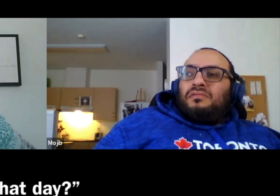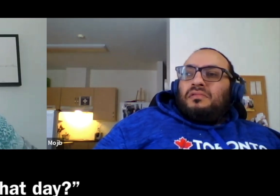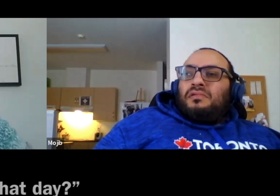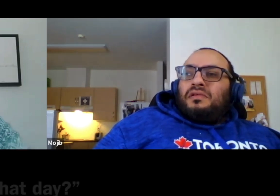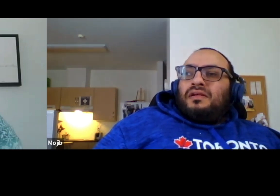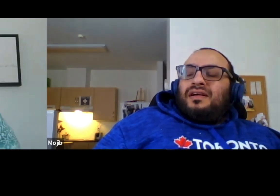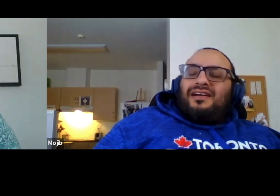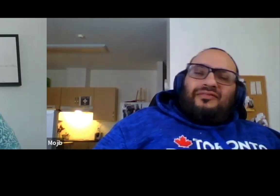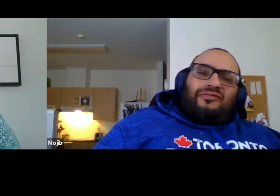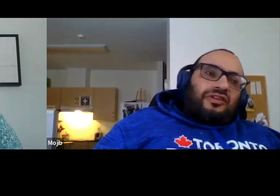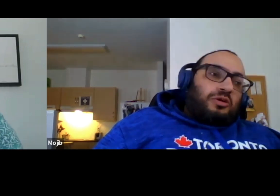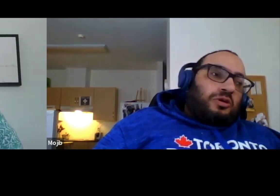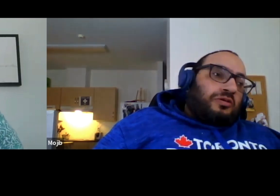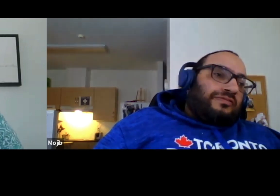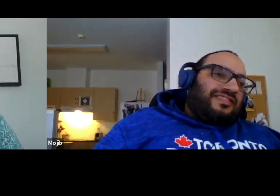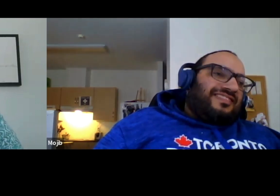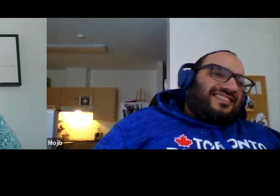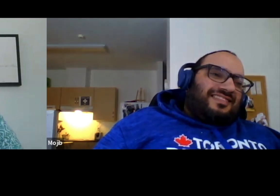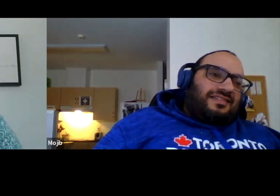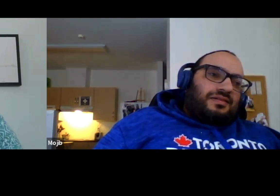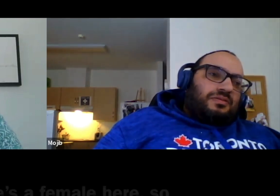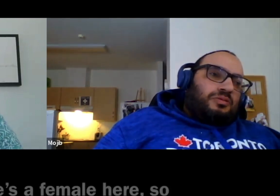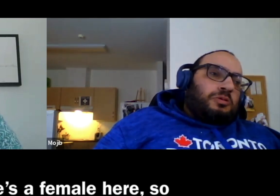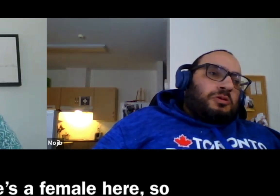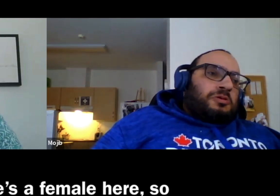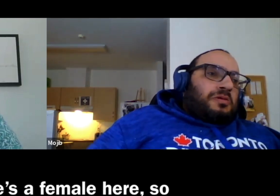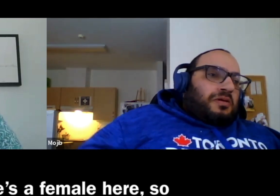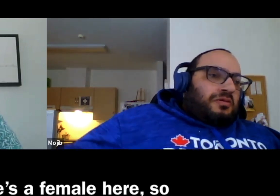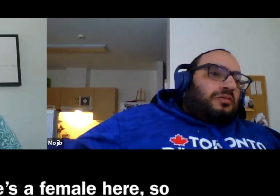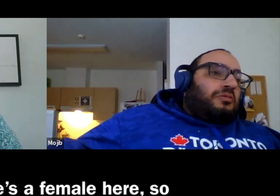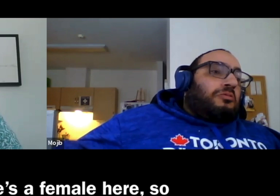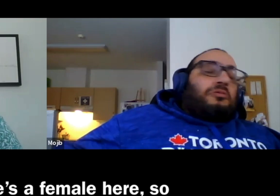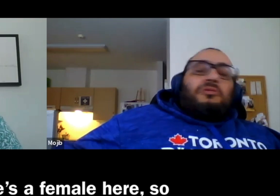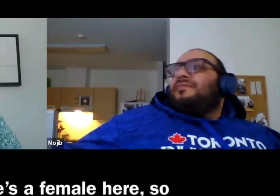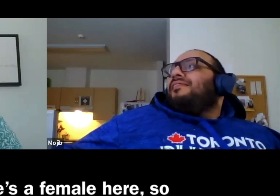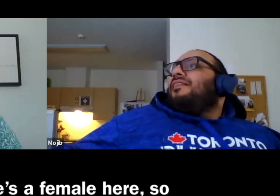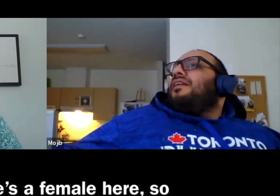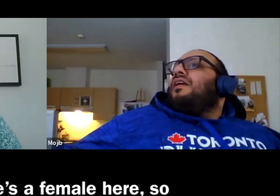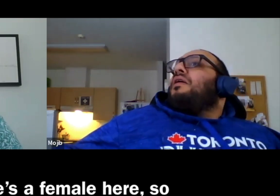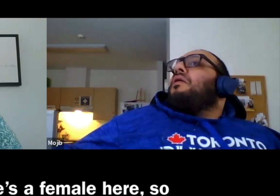day? I was nervous. I was like, oh,